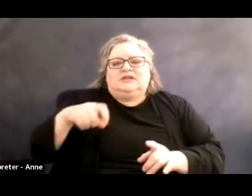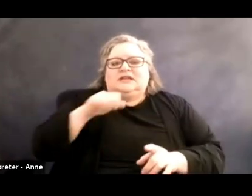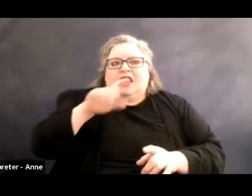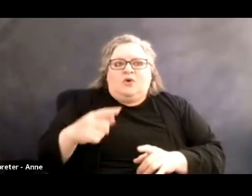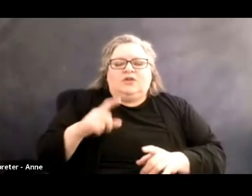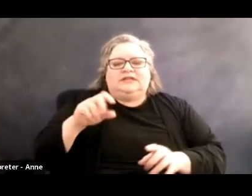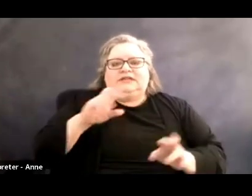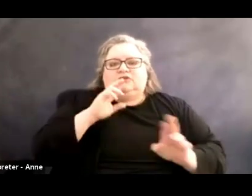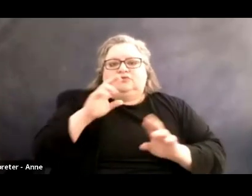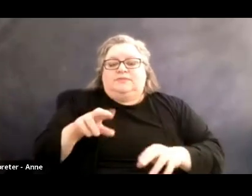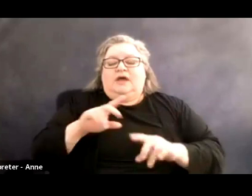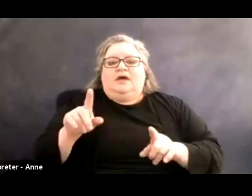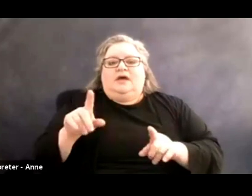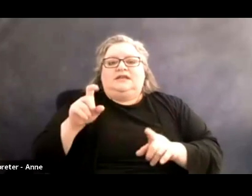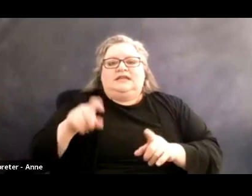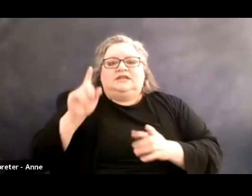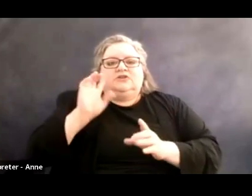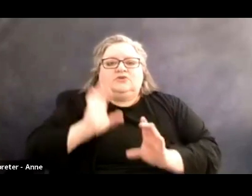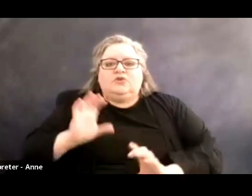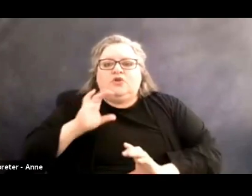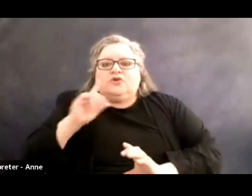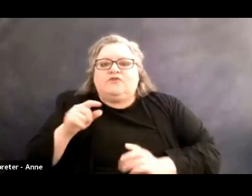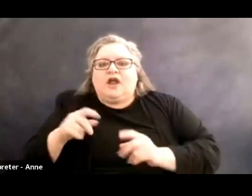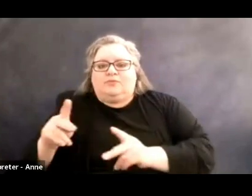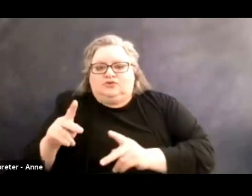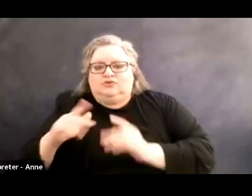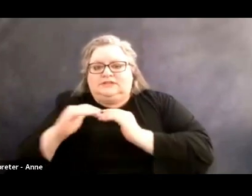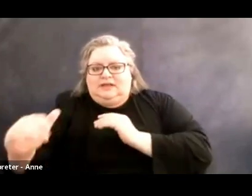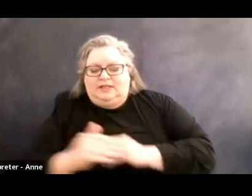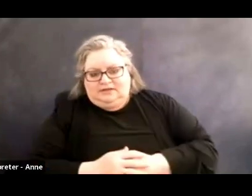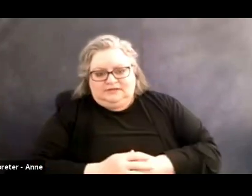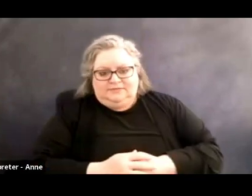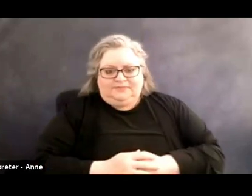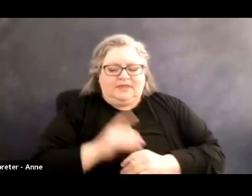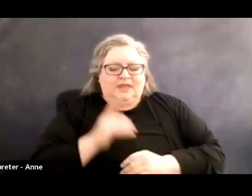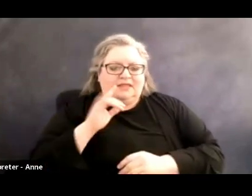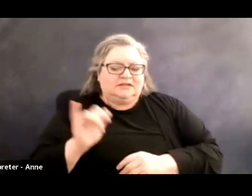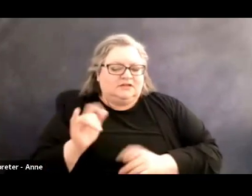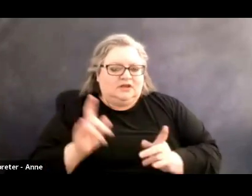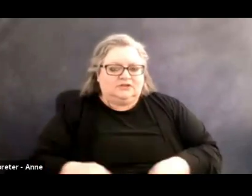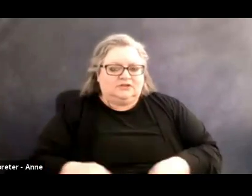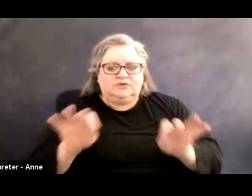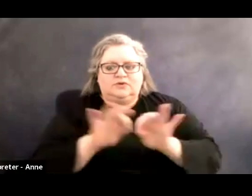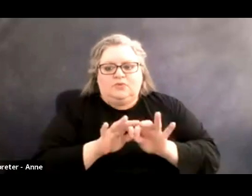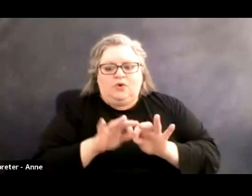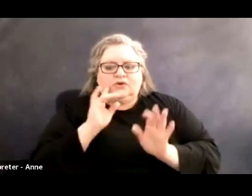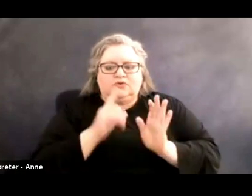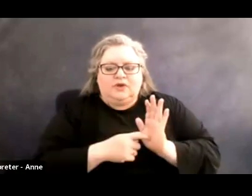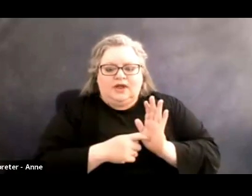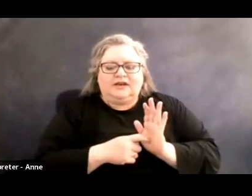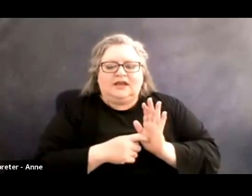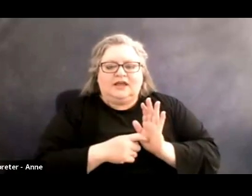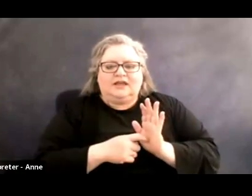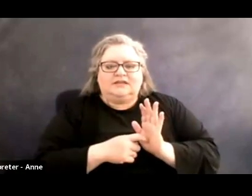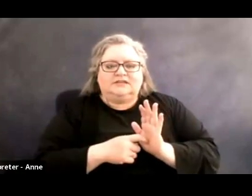need to respond, we need to look for opportunities to stabilize. I think it's also important for crisis to recognize the natural